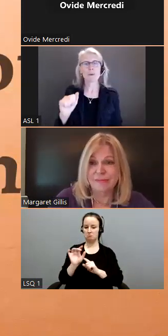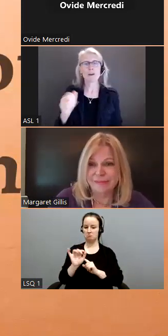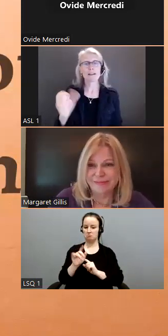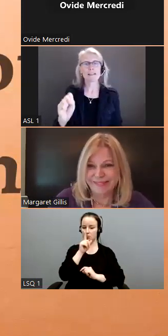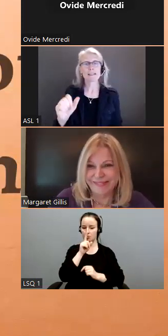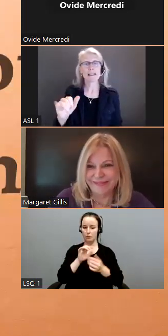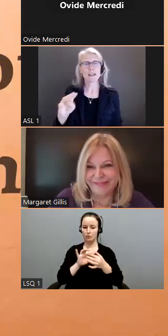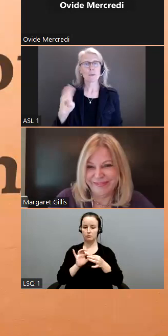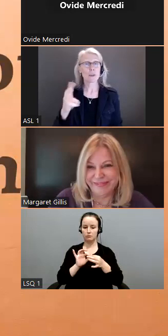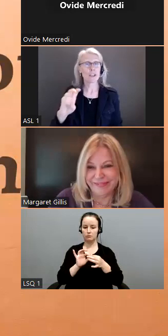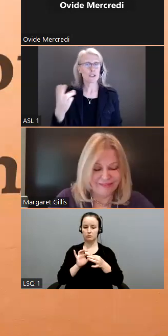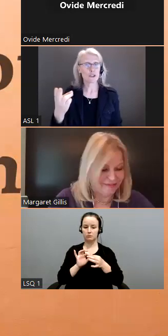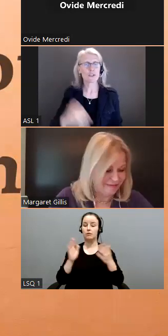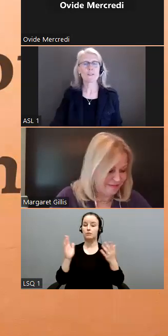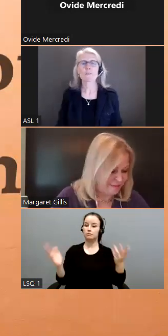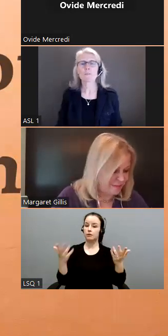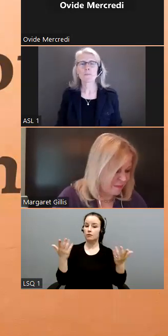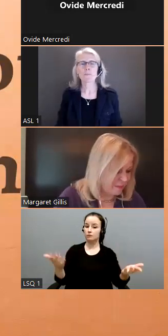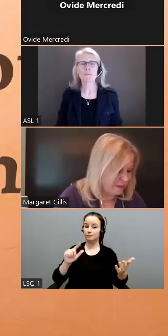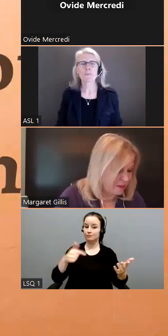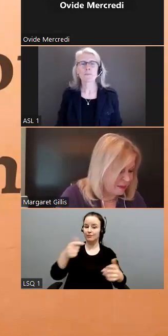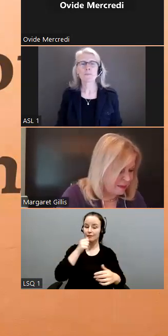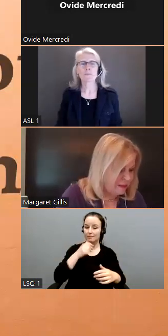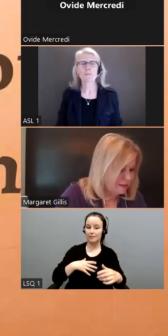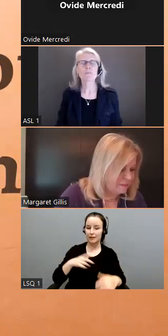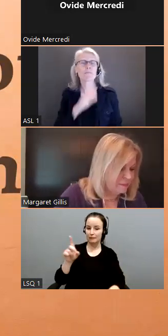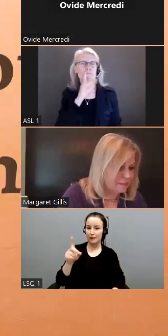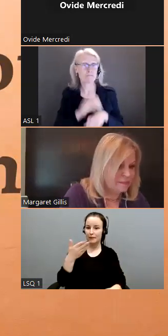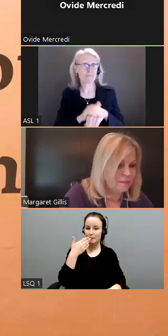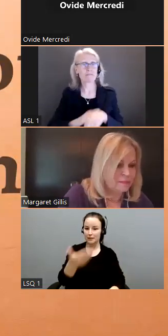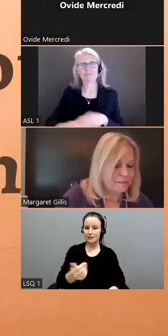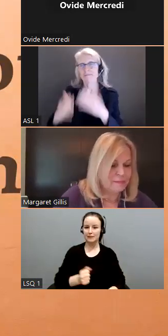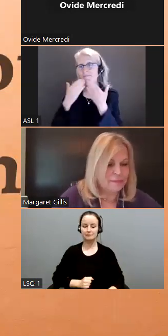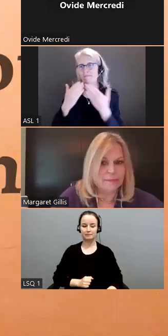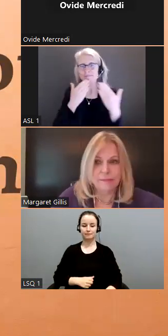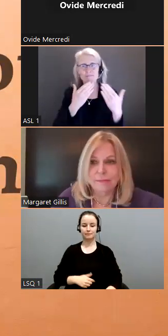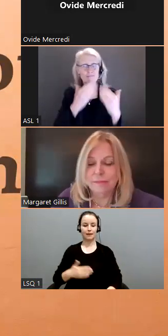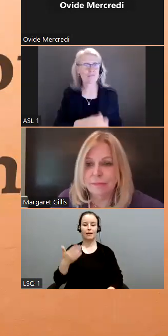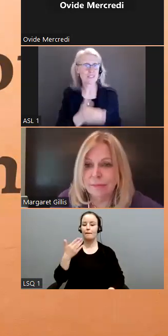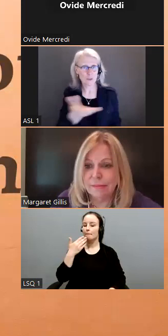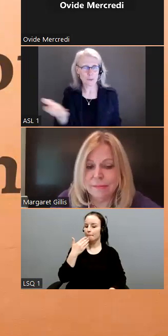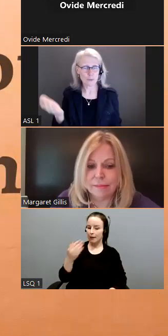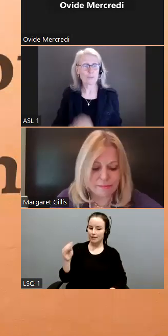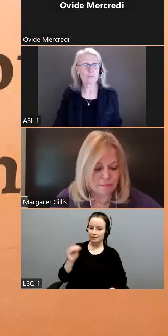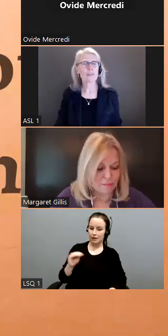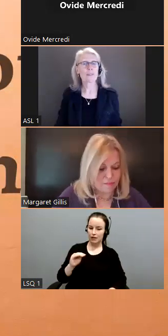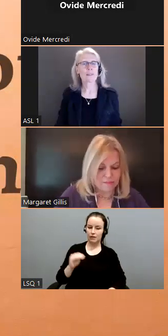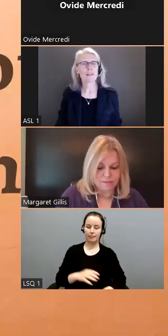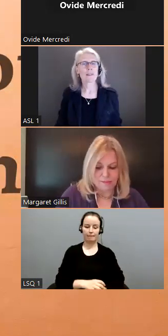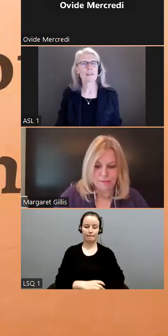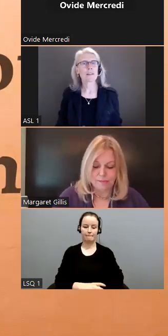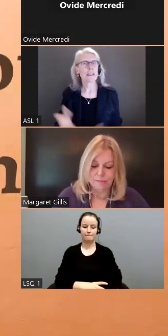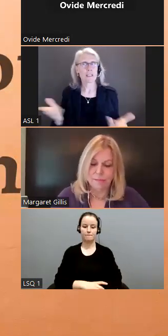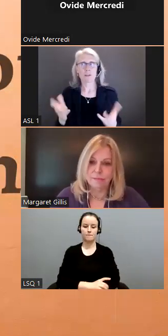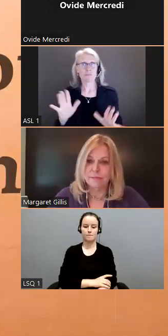Ani, thank you, Margaret. Ani, and greetings to each and every one of you, together as we come across this